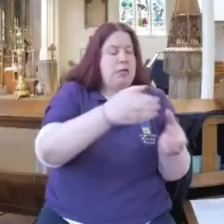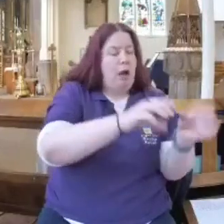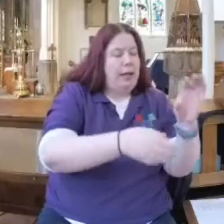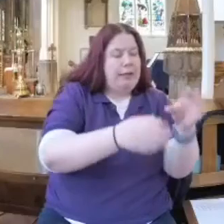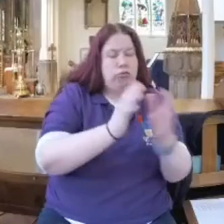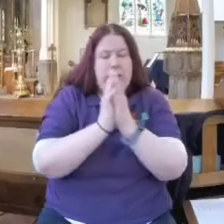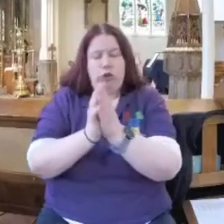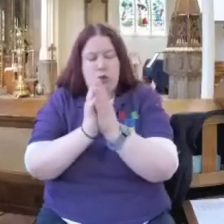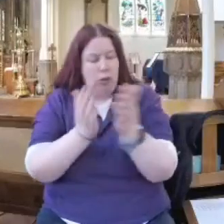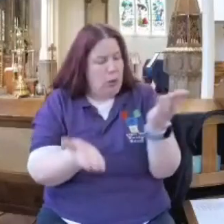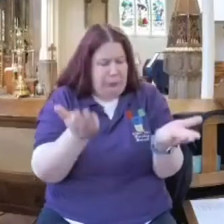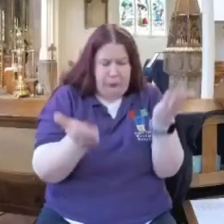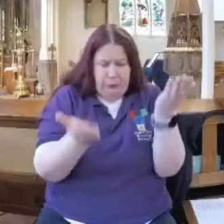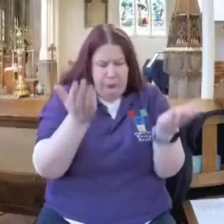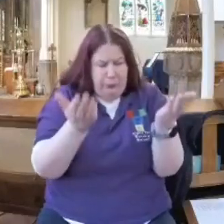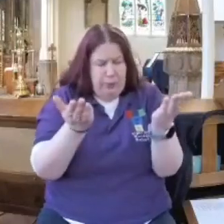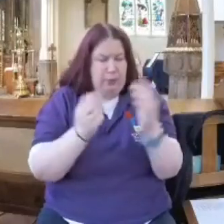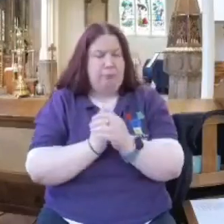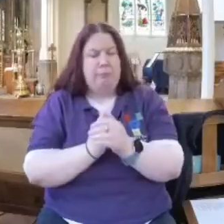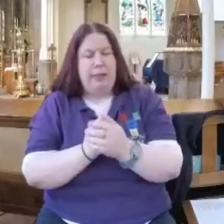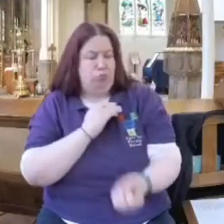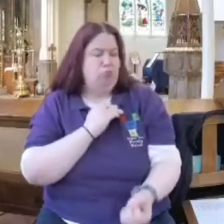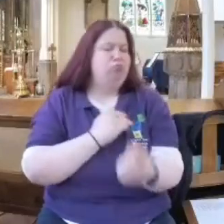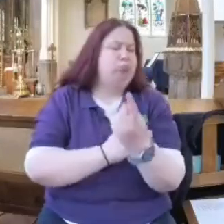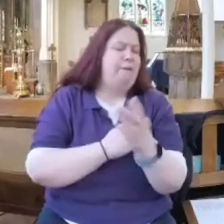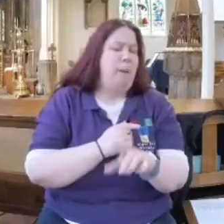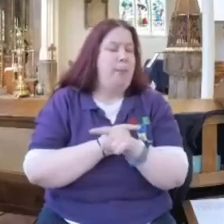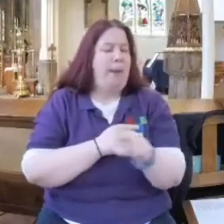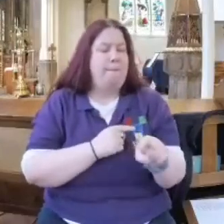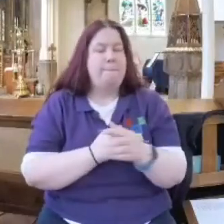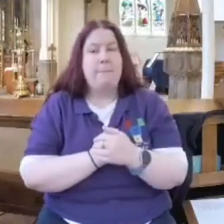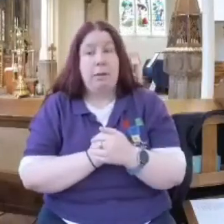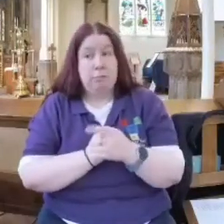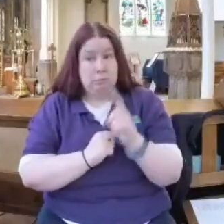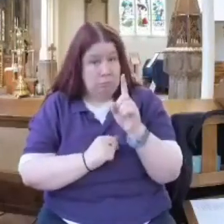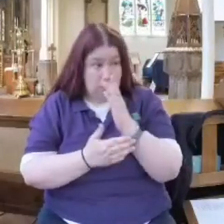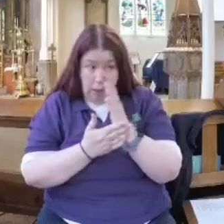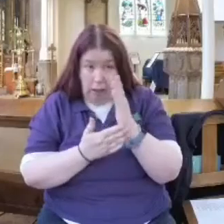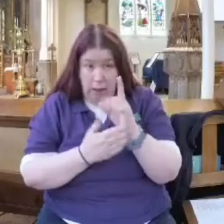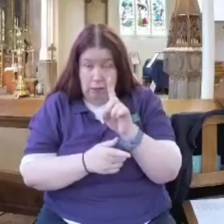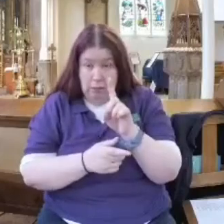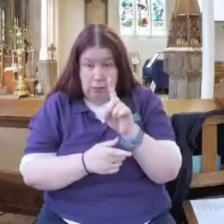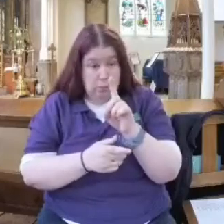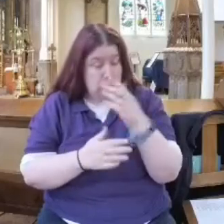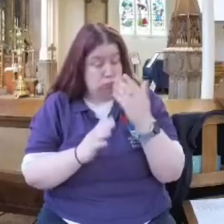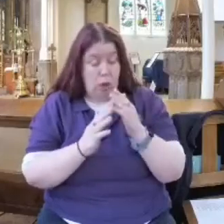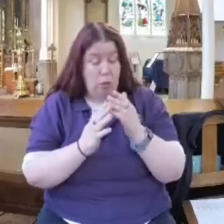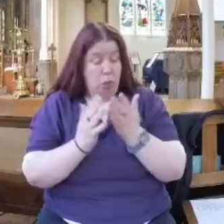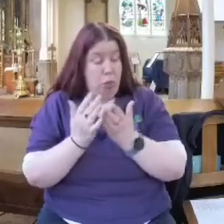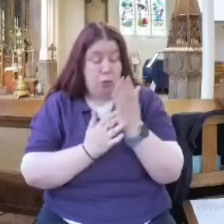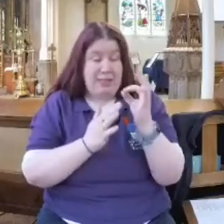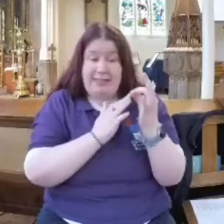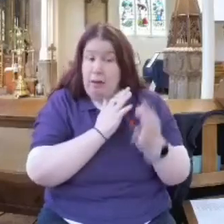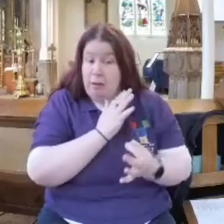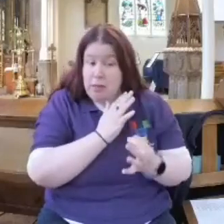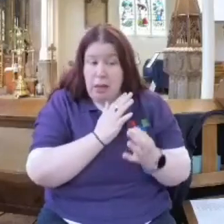historical consequences. Now, to be clear, I'm not going to be going over the details of the debate. I